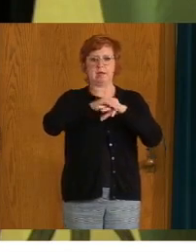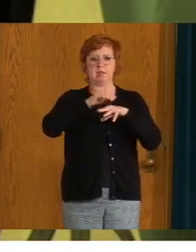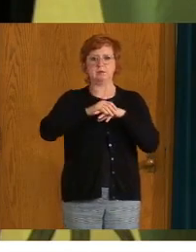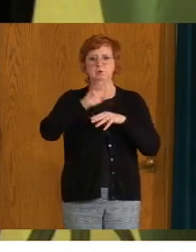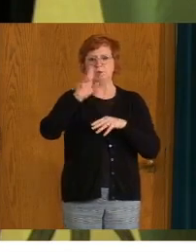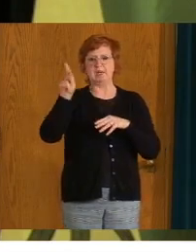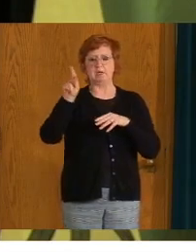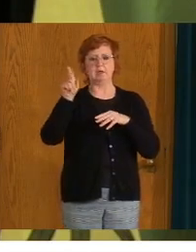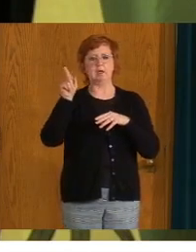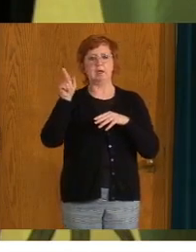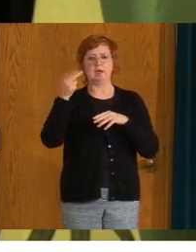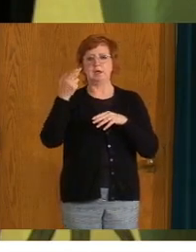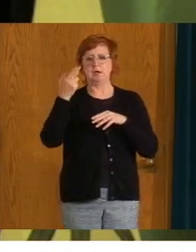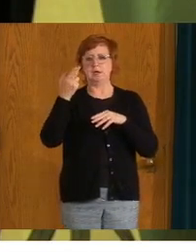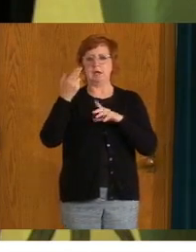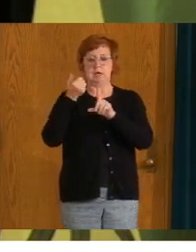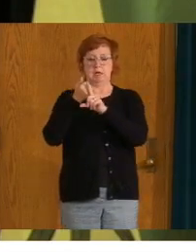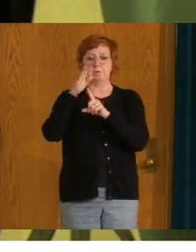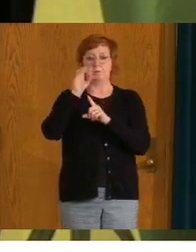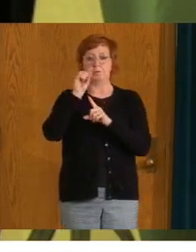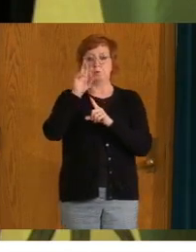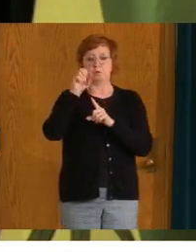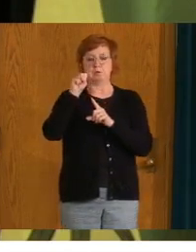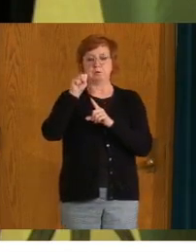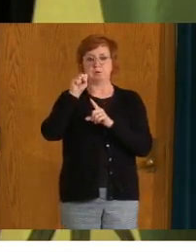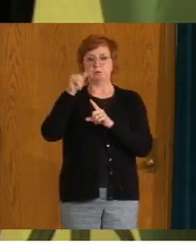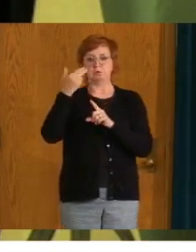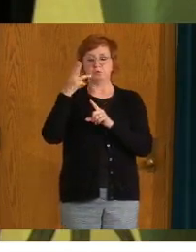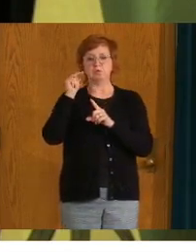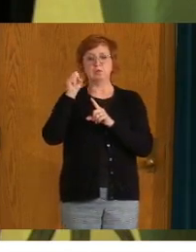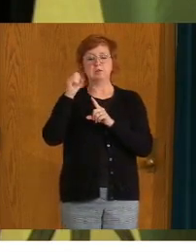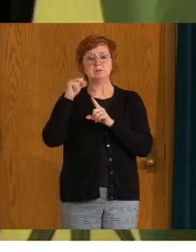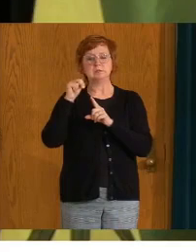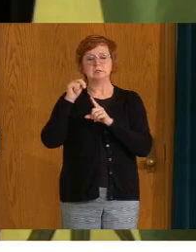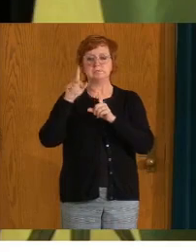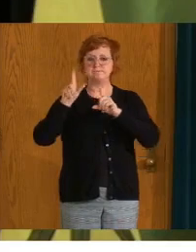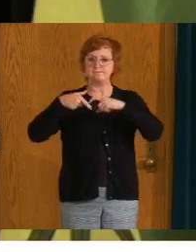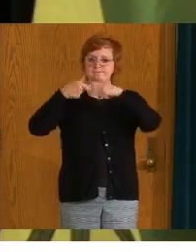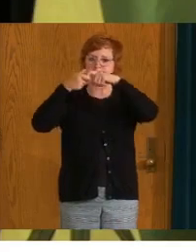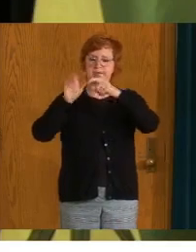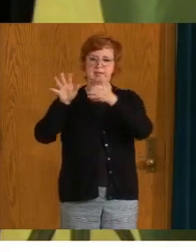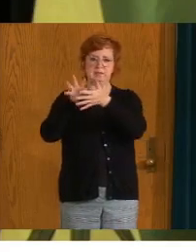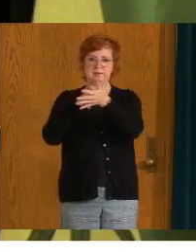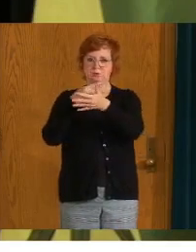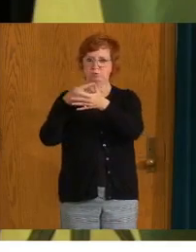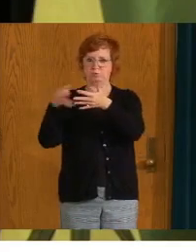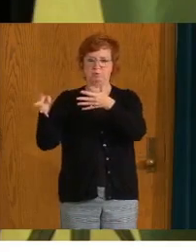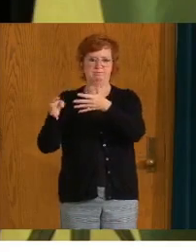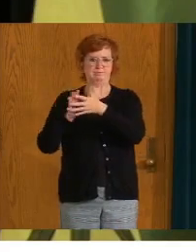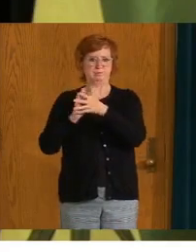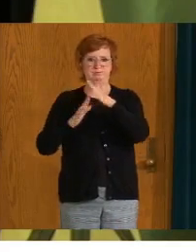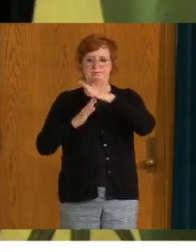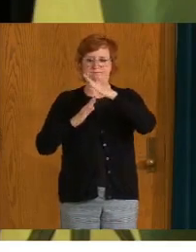because of the Delta variant. So why are we focusing so much on first doses and a first dose based reopening